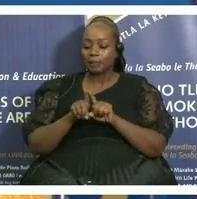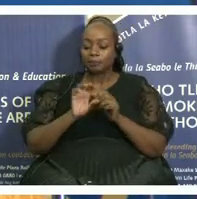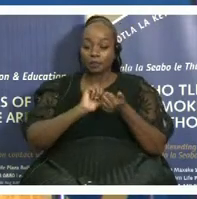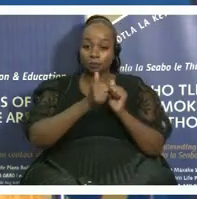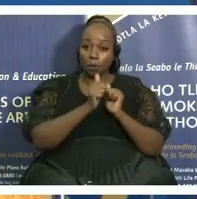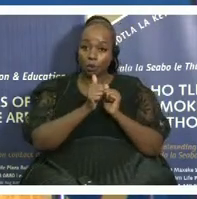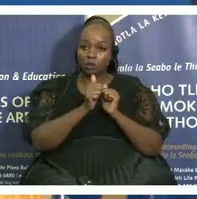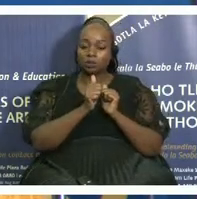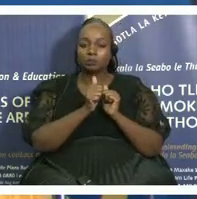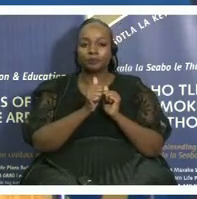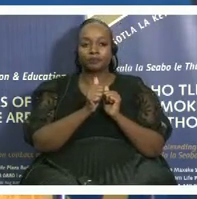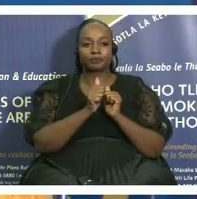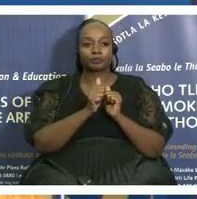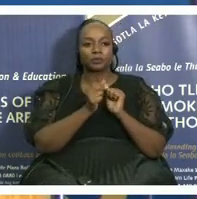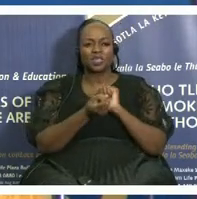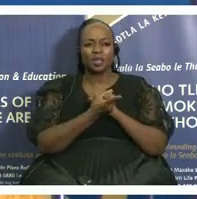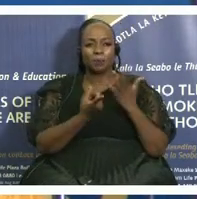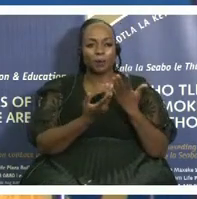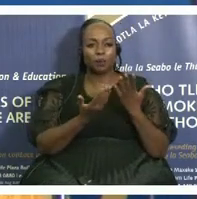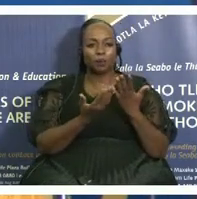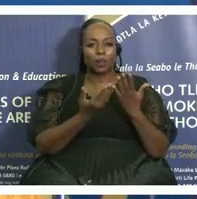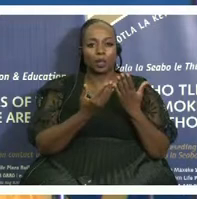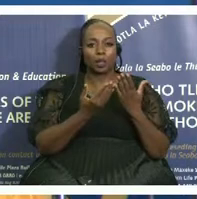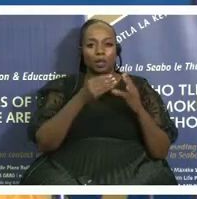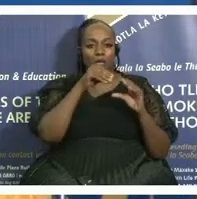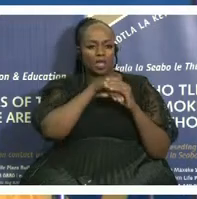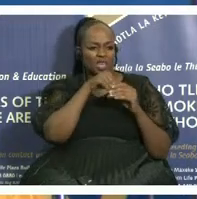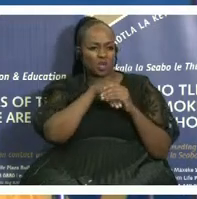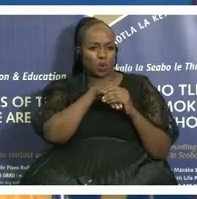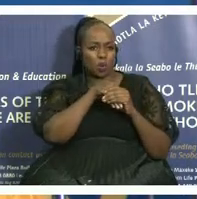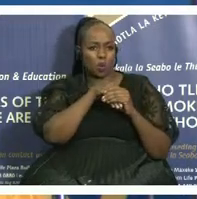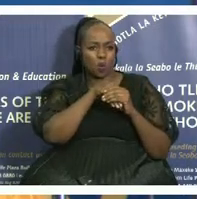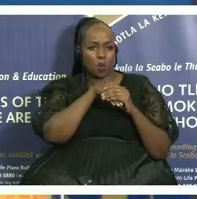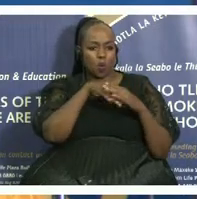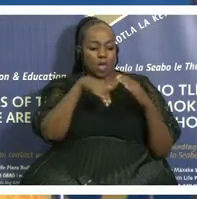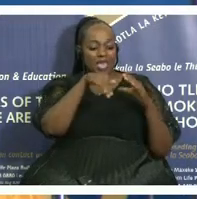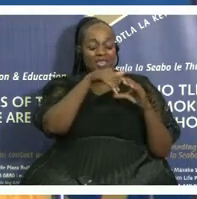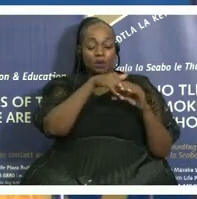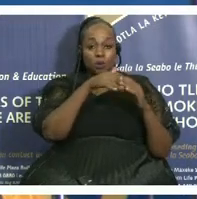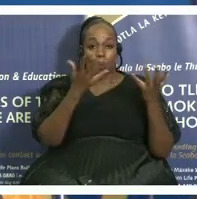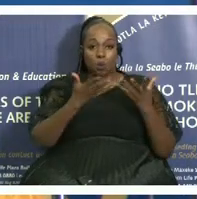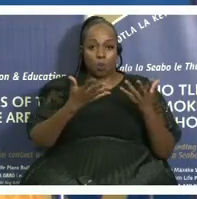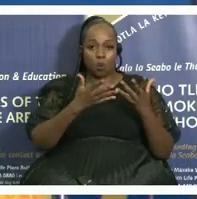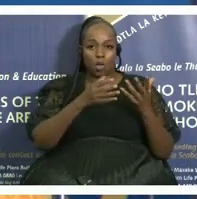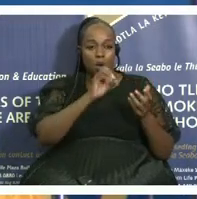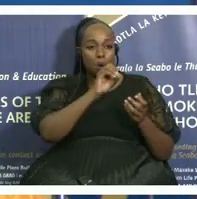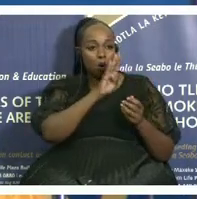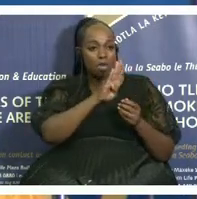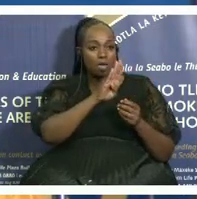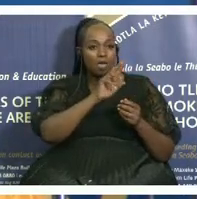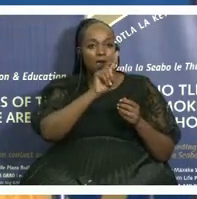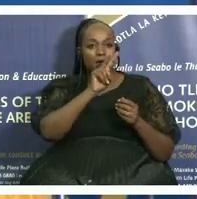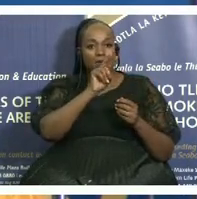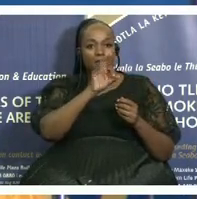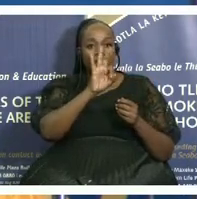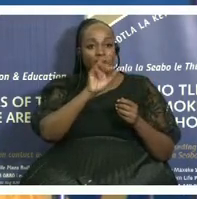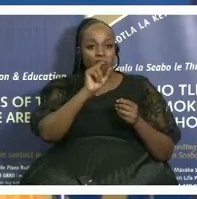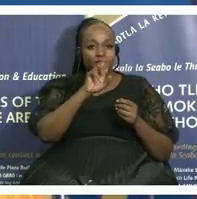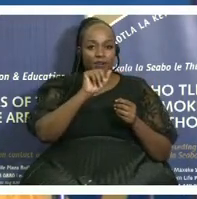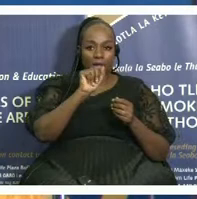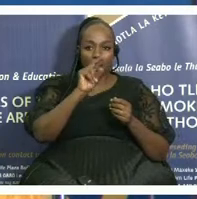centers in Kroonstad, Smithfield and Frankfurt. Honorable Speaker, the Free State crime statistics for the